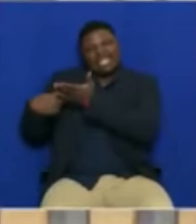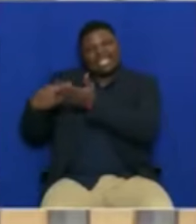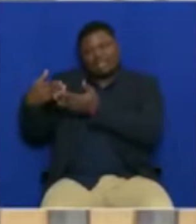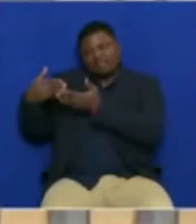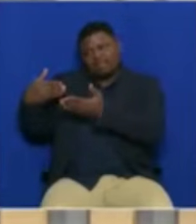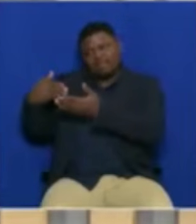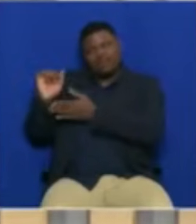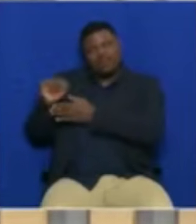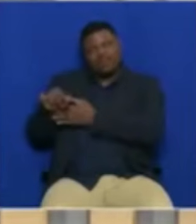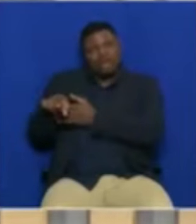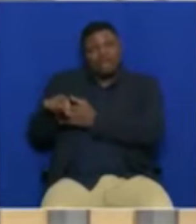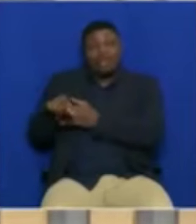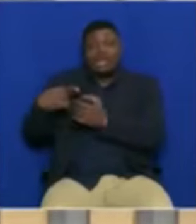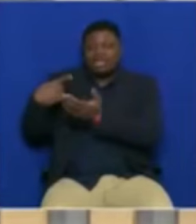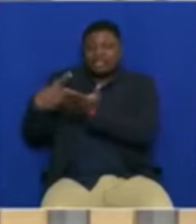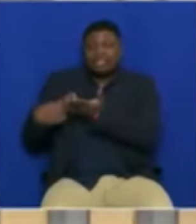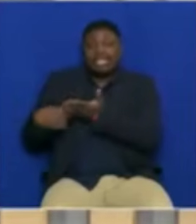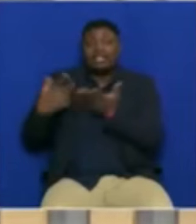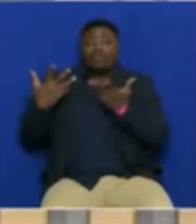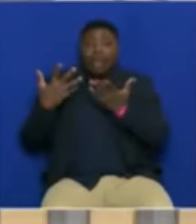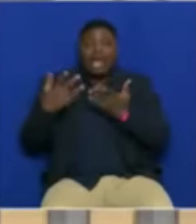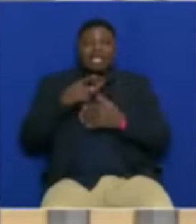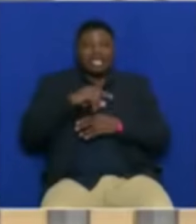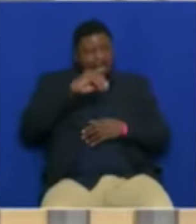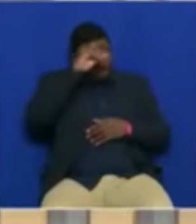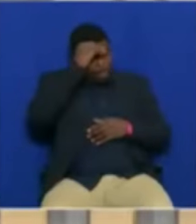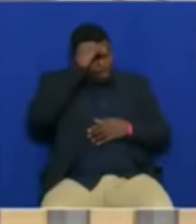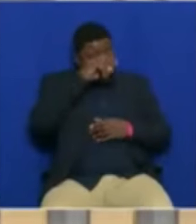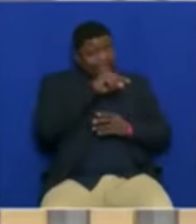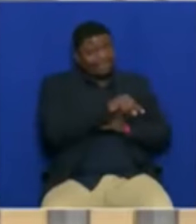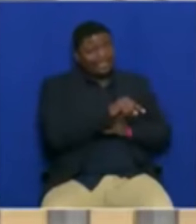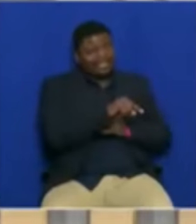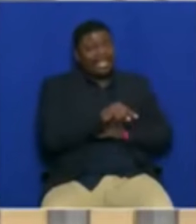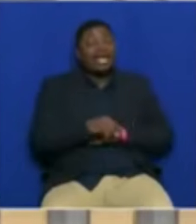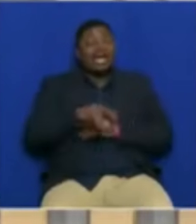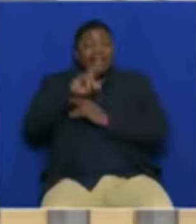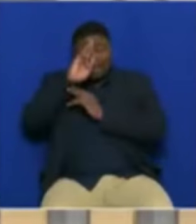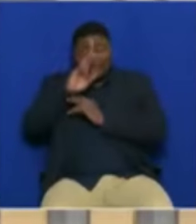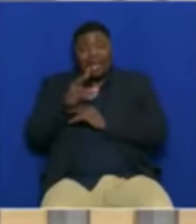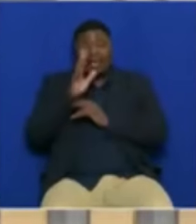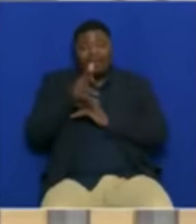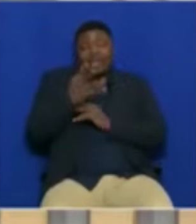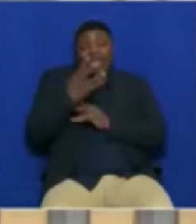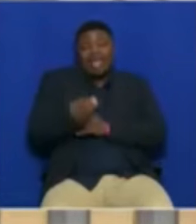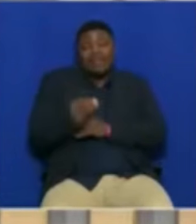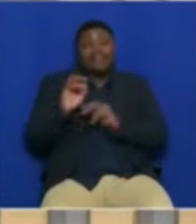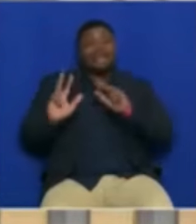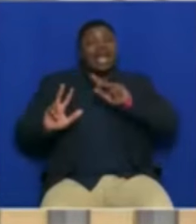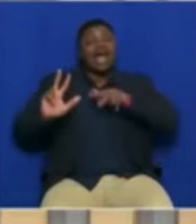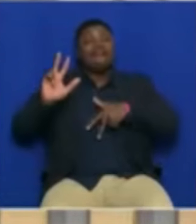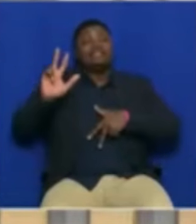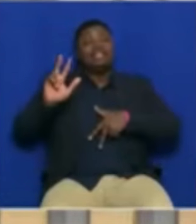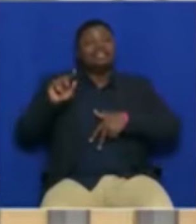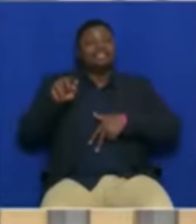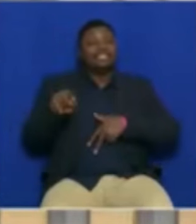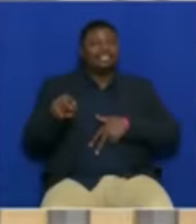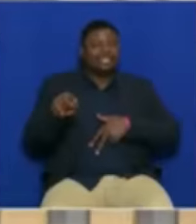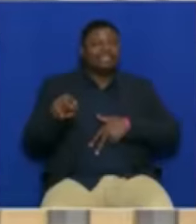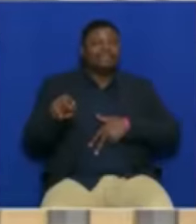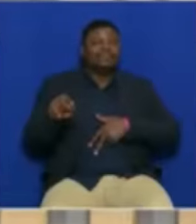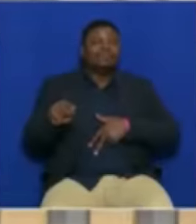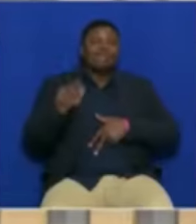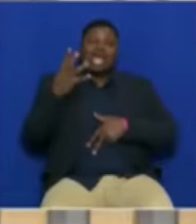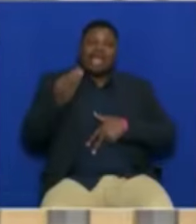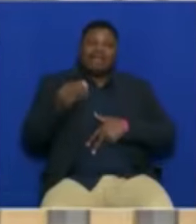So therefore, you will have an affidavit that is taken earlier on, but it's in the docket or attached to the